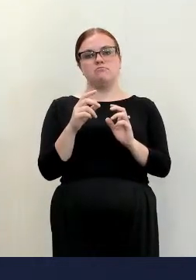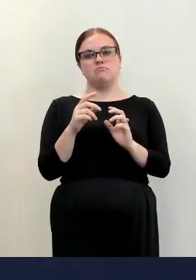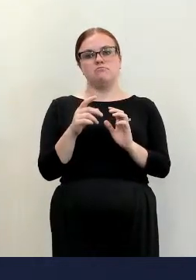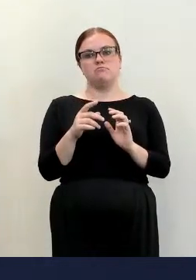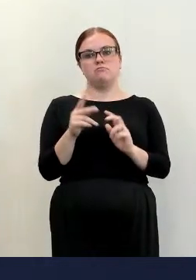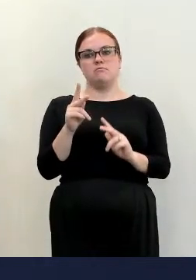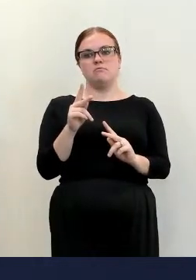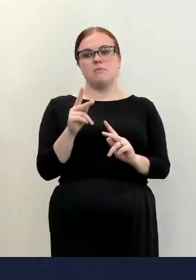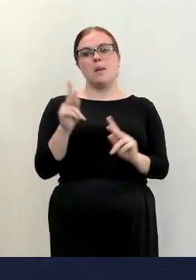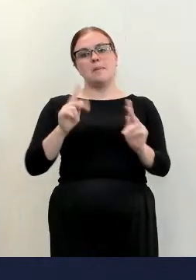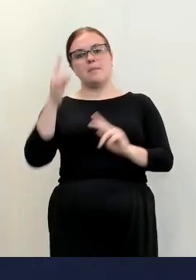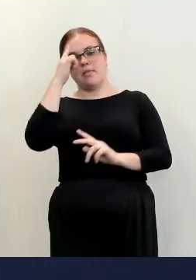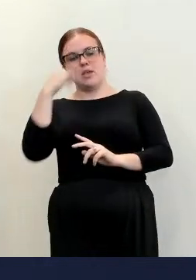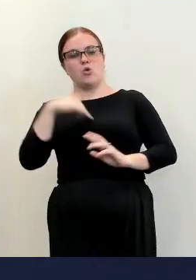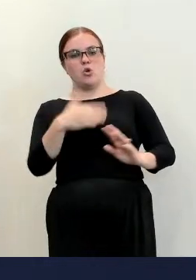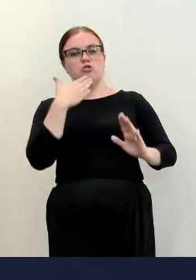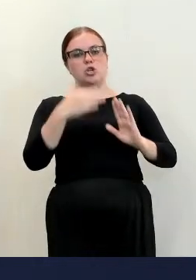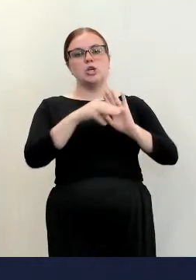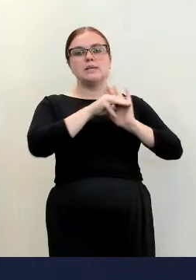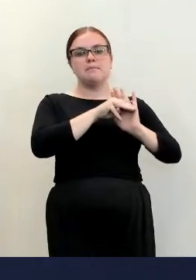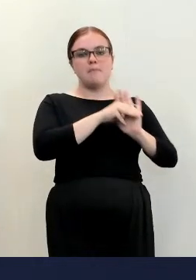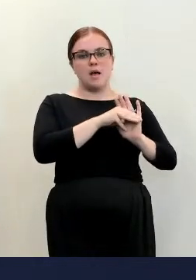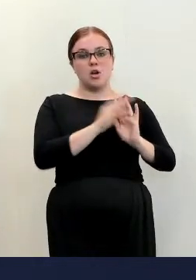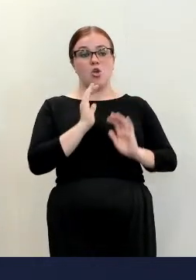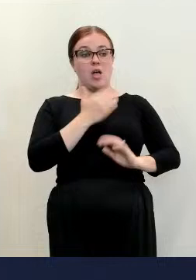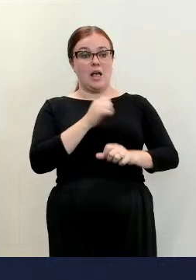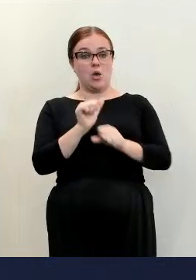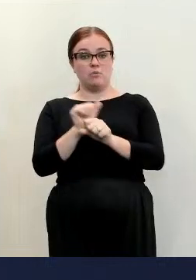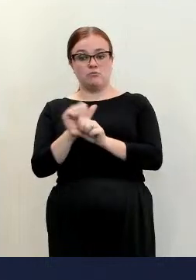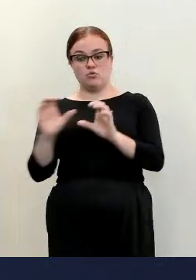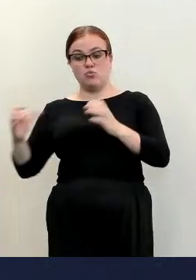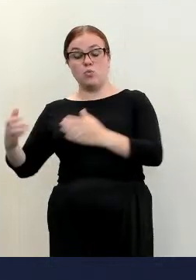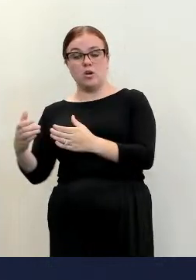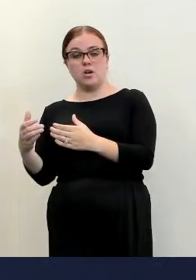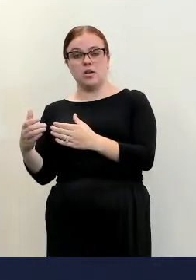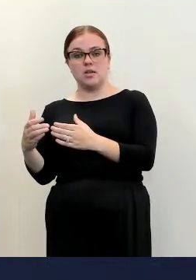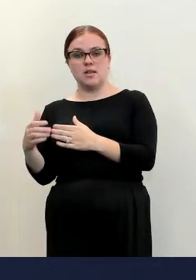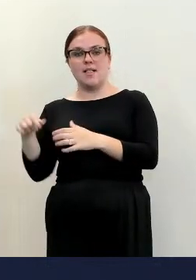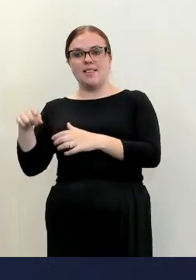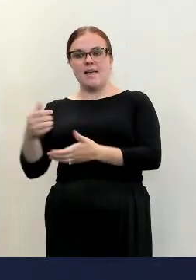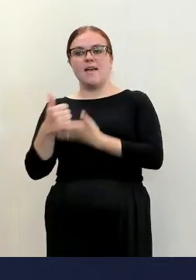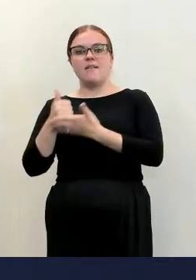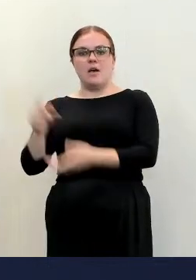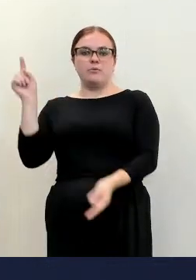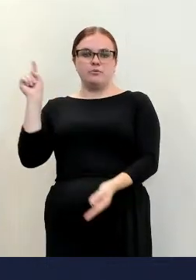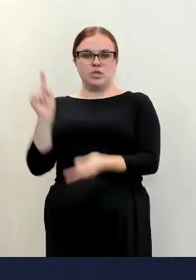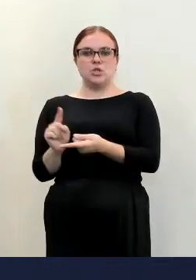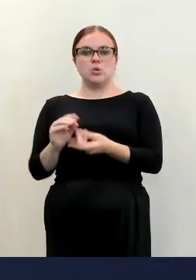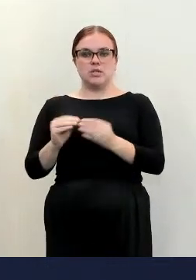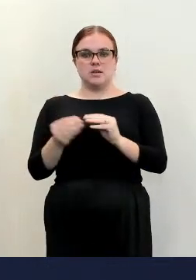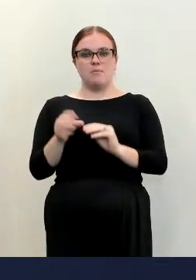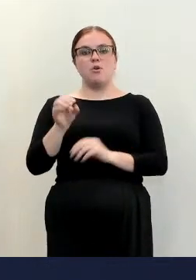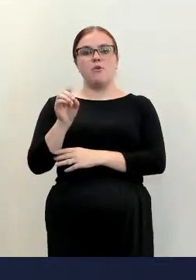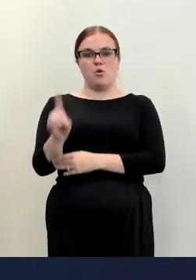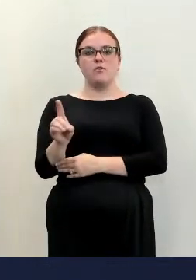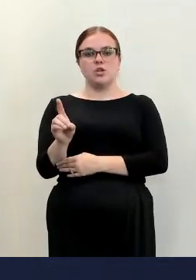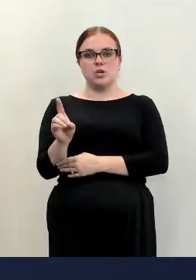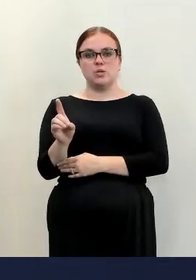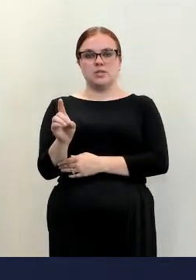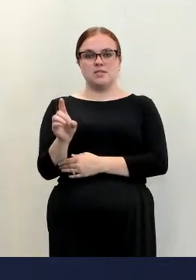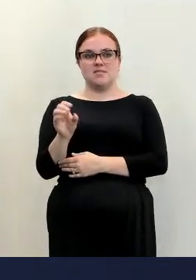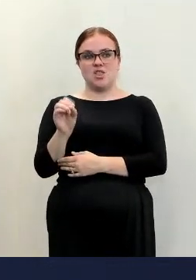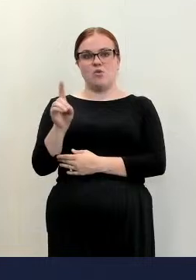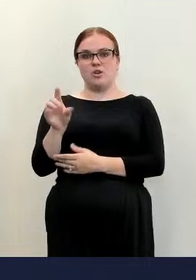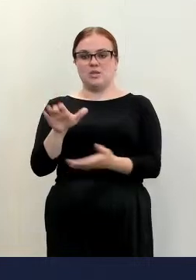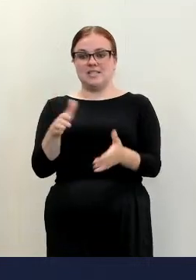address the opiate crisis. Our task force and the way we went about it helped reduce the number of overdoses and overdose deaths